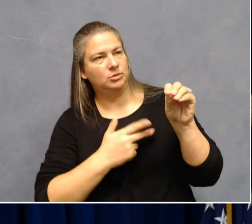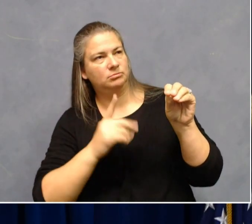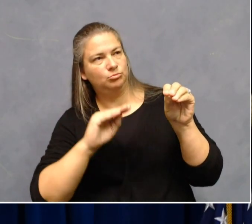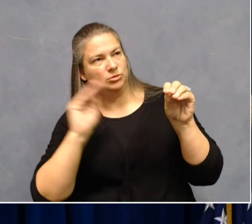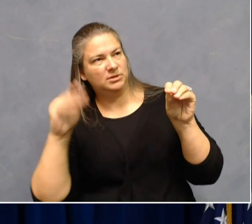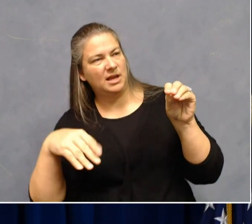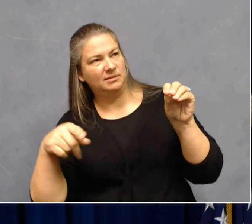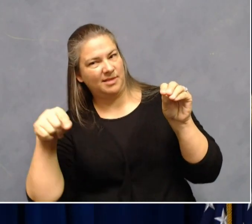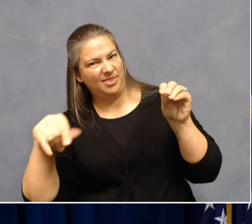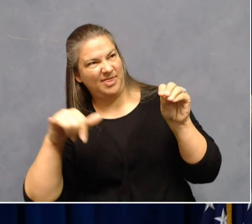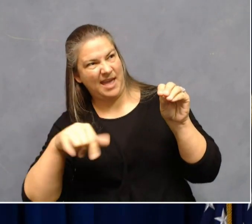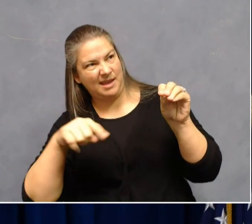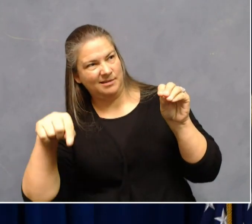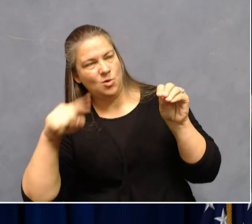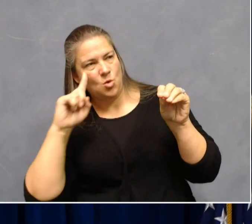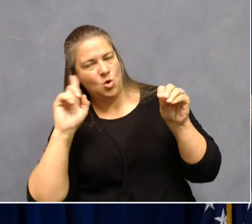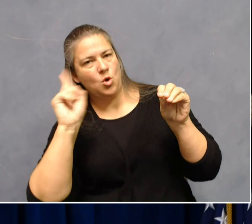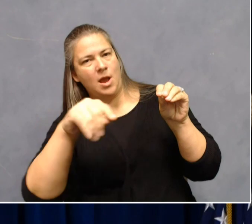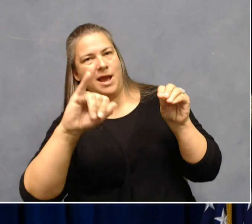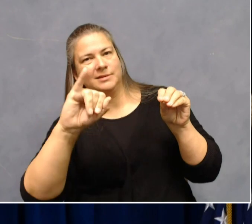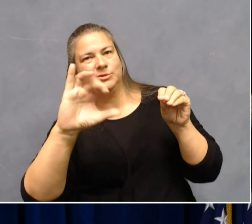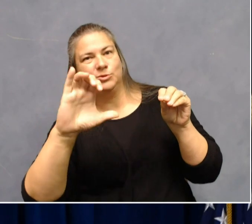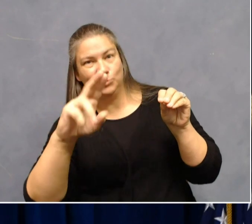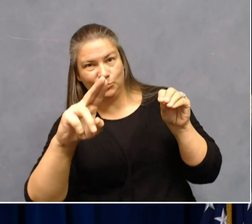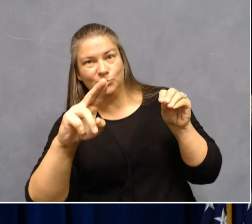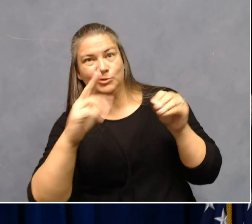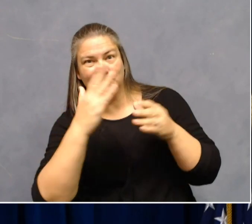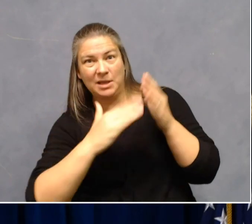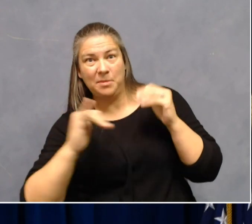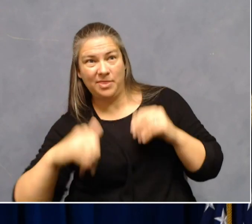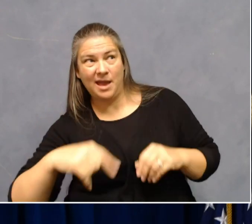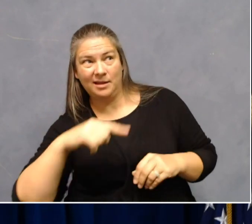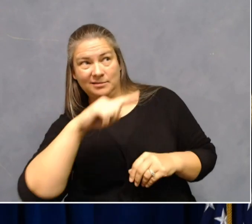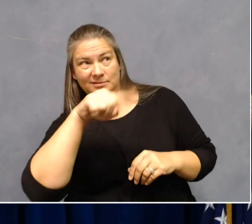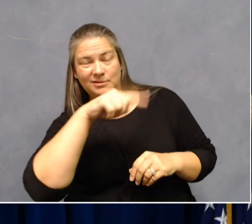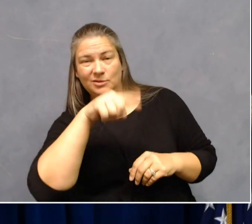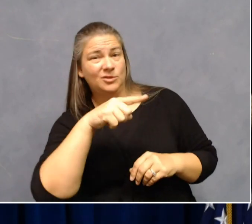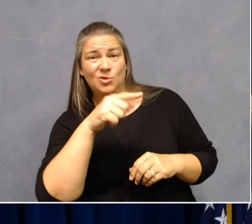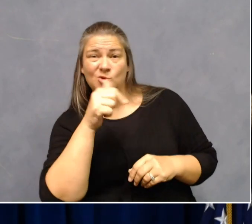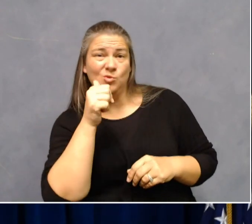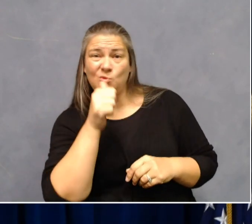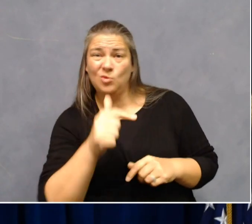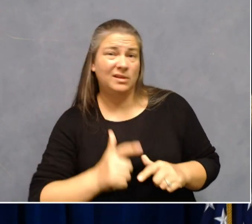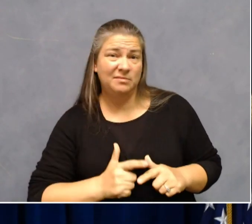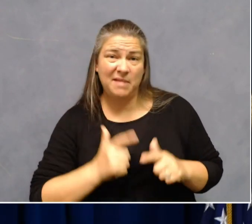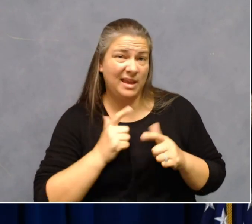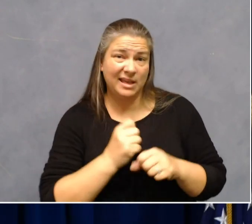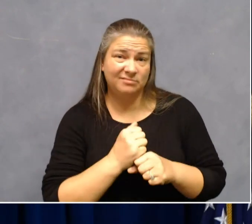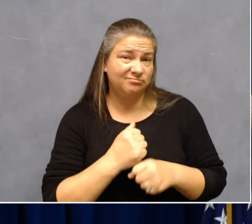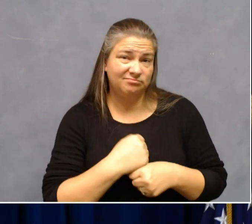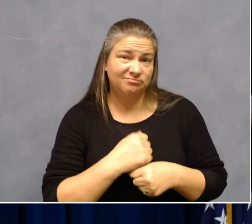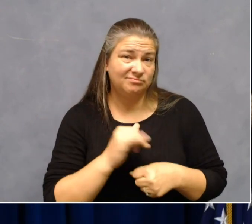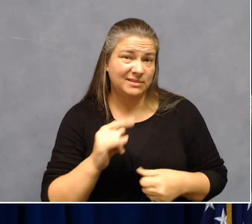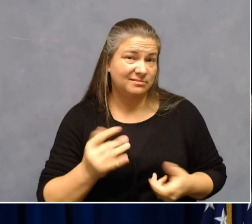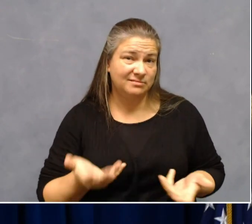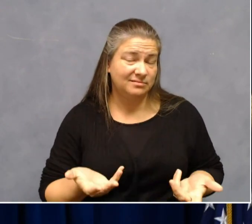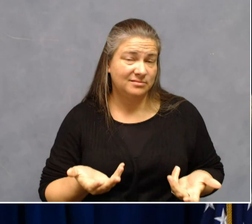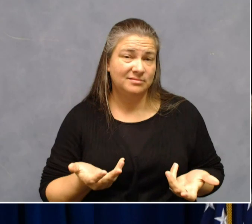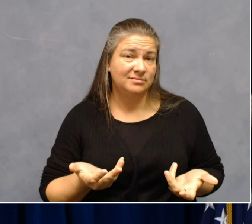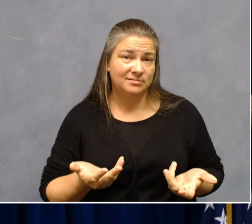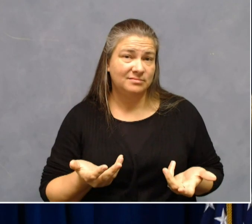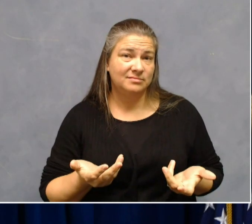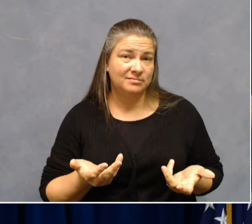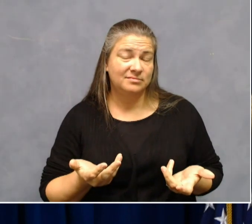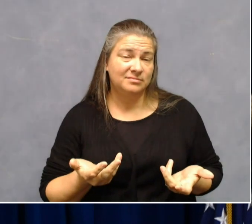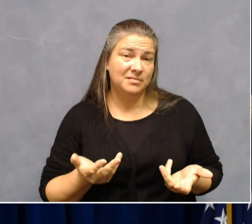certain percentage won't make it. More cases, more people who won't make it, more